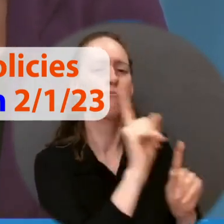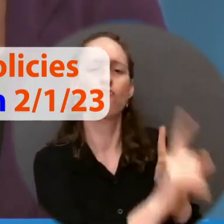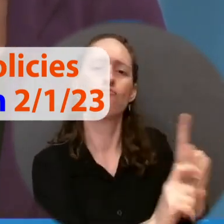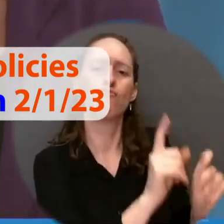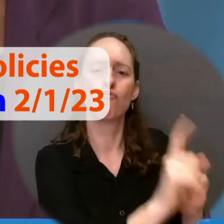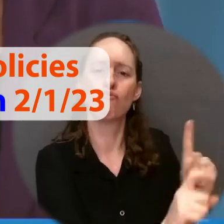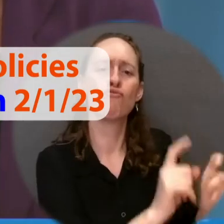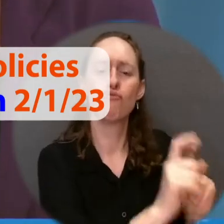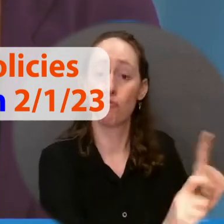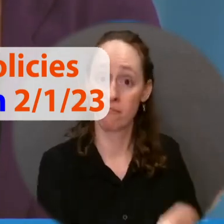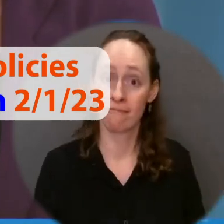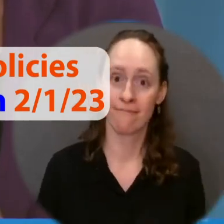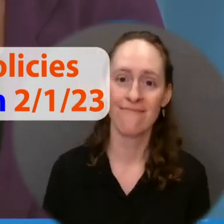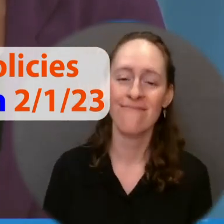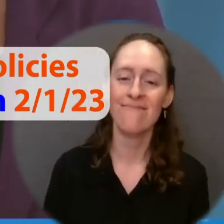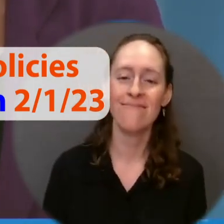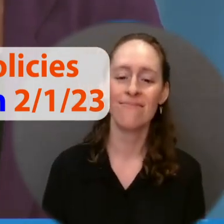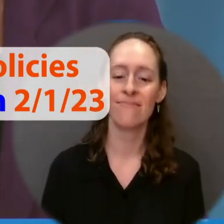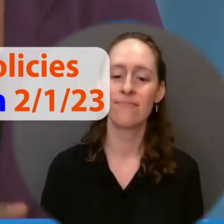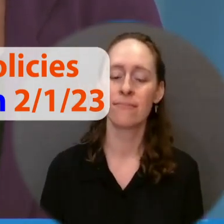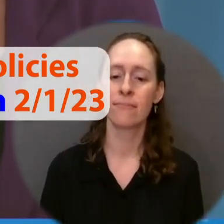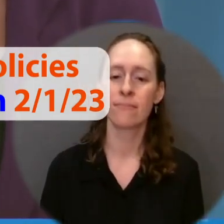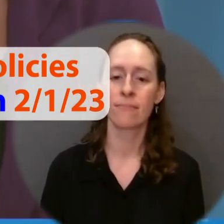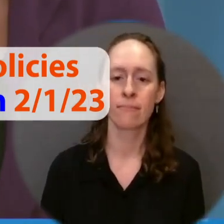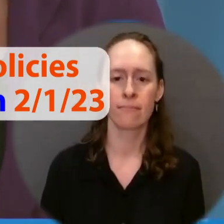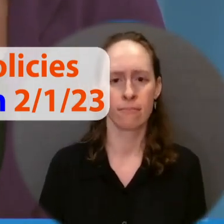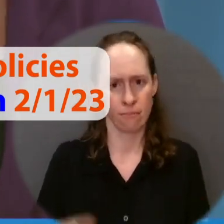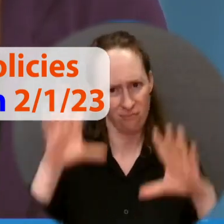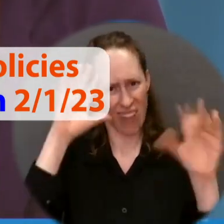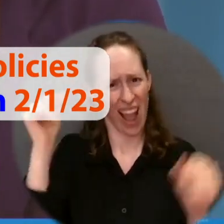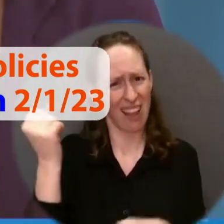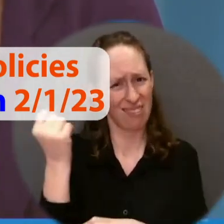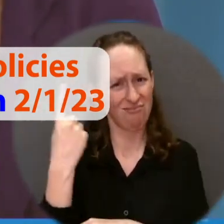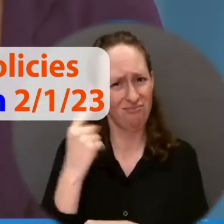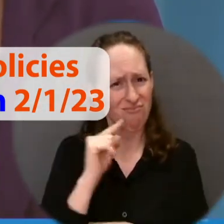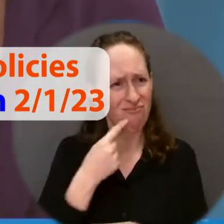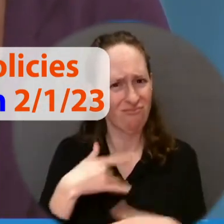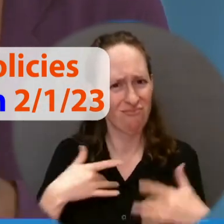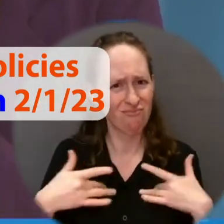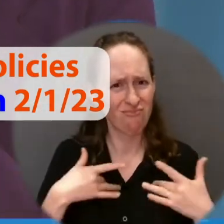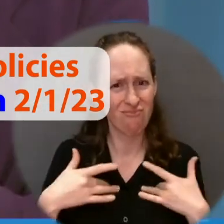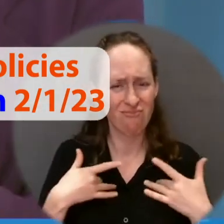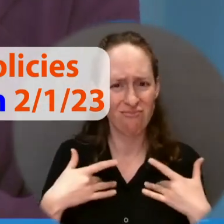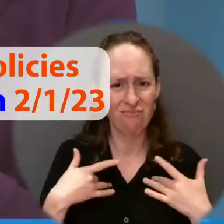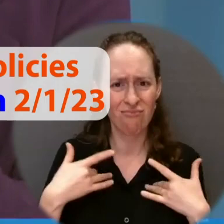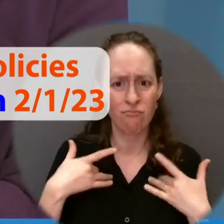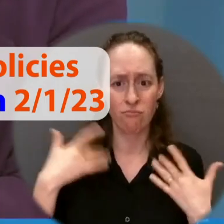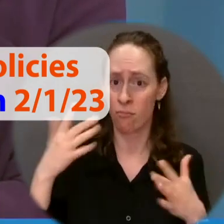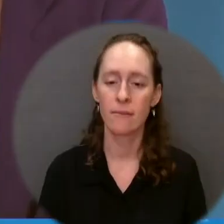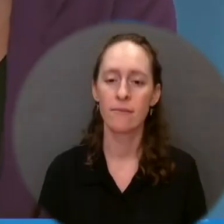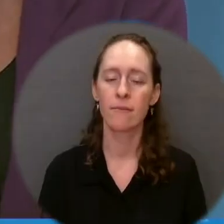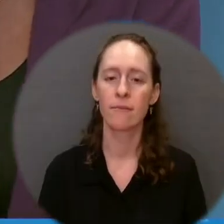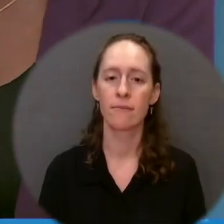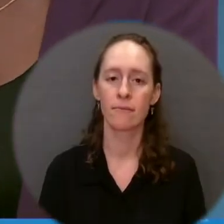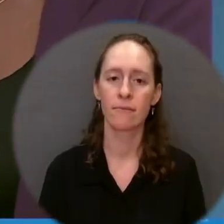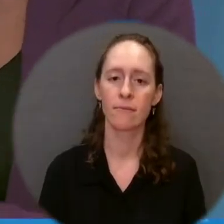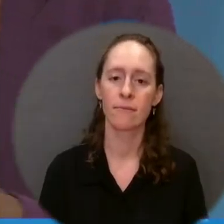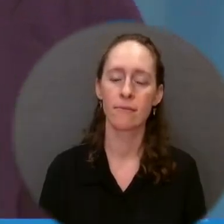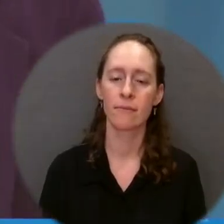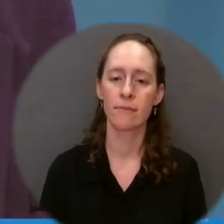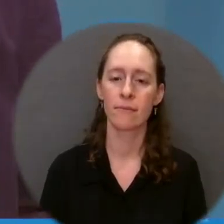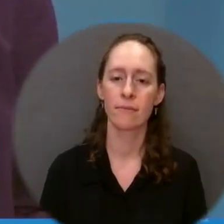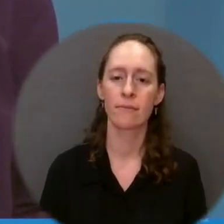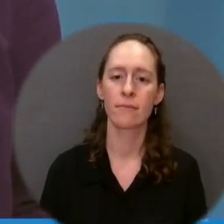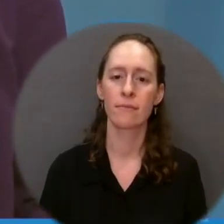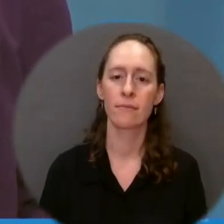in record fashion, lowering the deficit by $1.7 billion. He wants to talk about that. The budget that the White